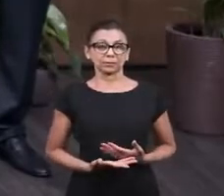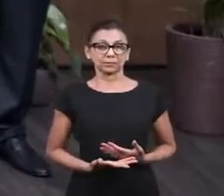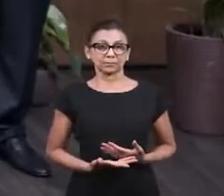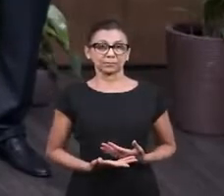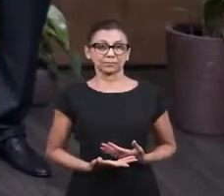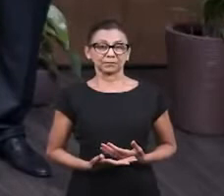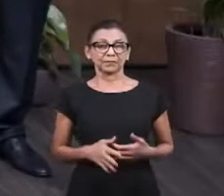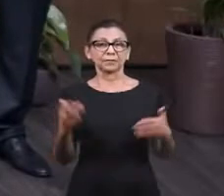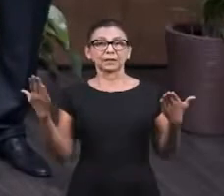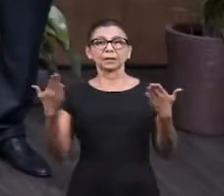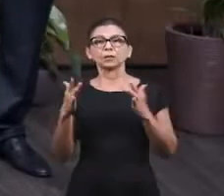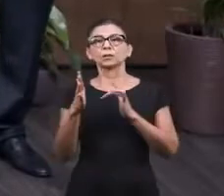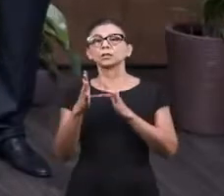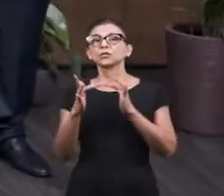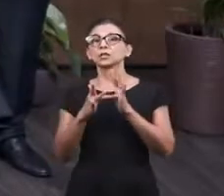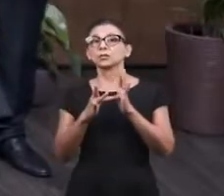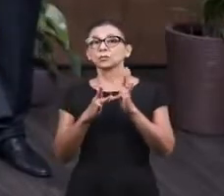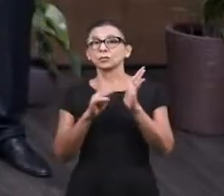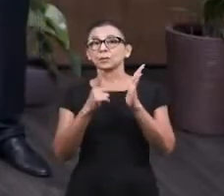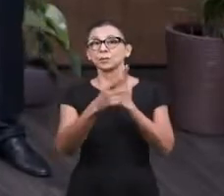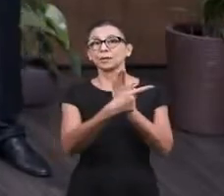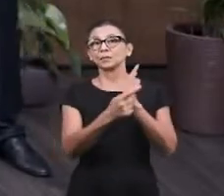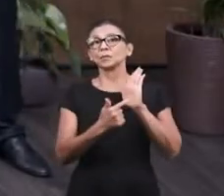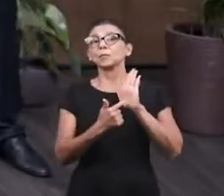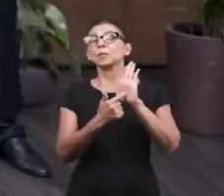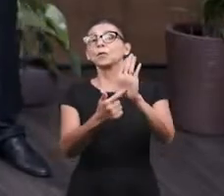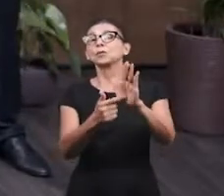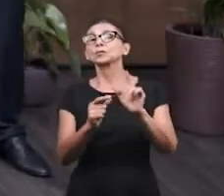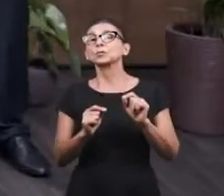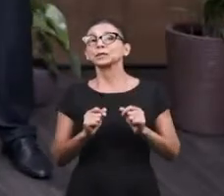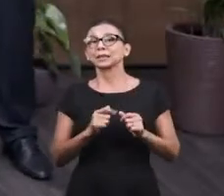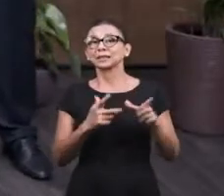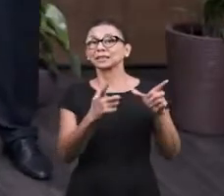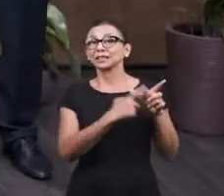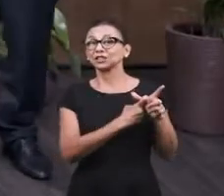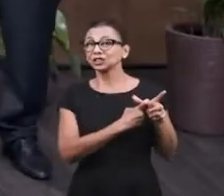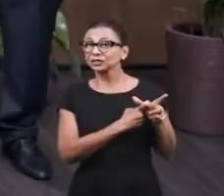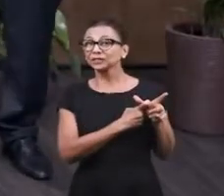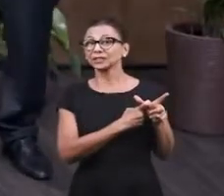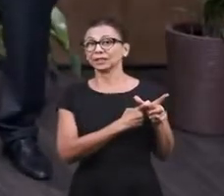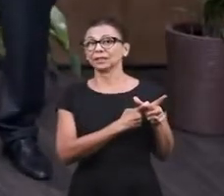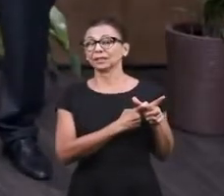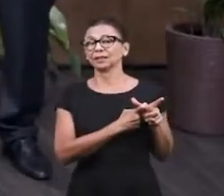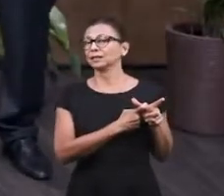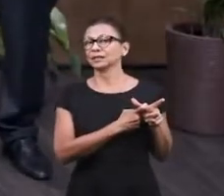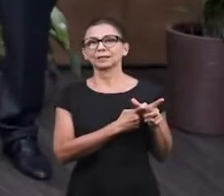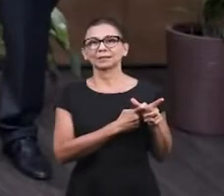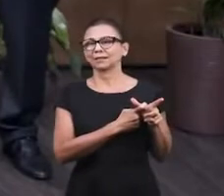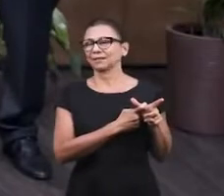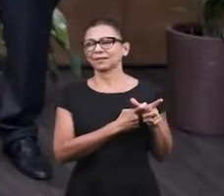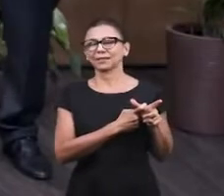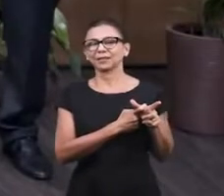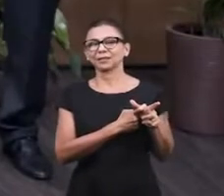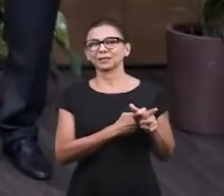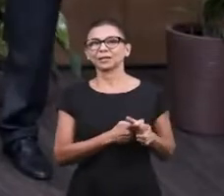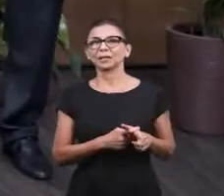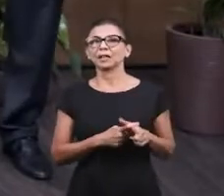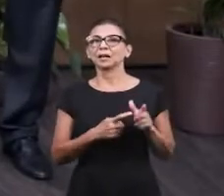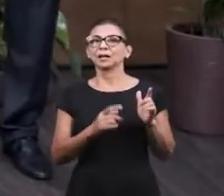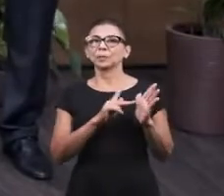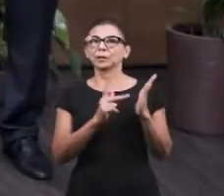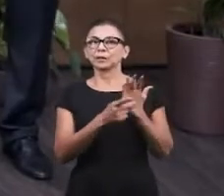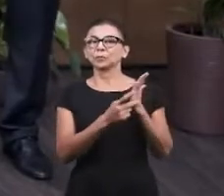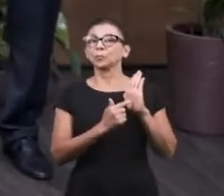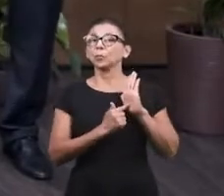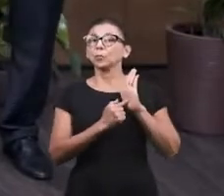no longer speaking of the debt of salvation. He was now speaking of the living, the